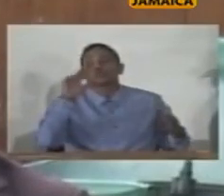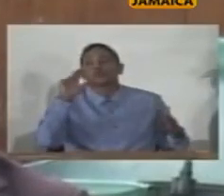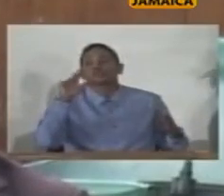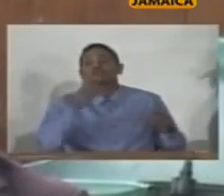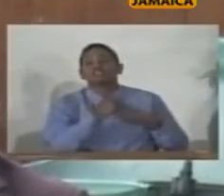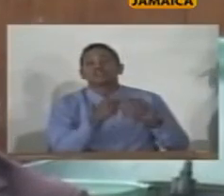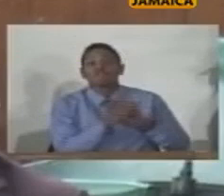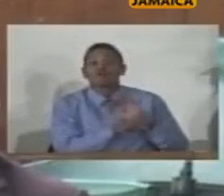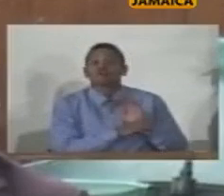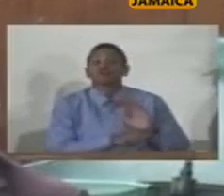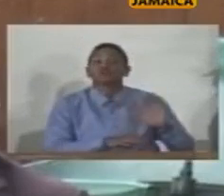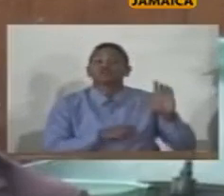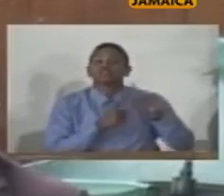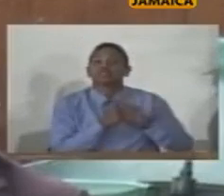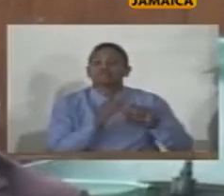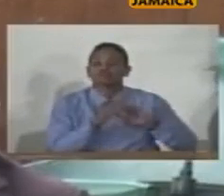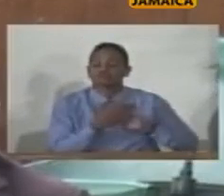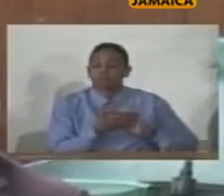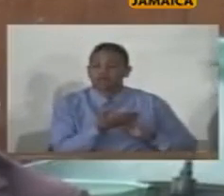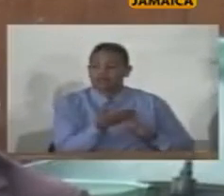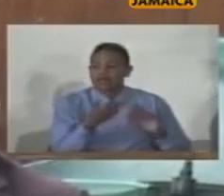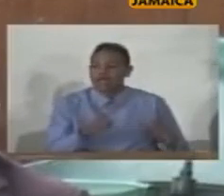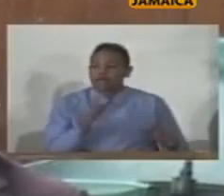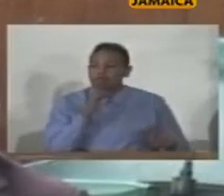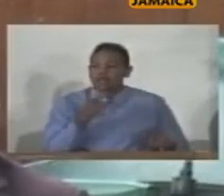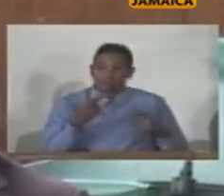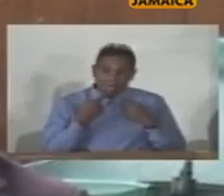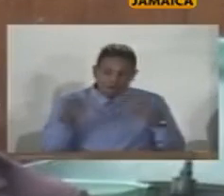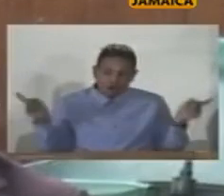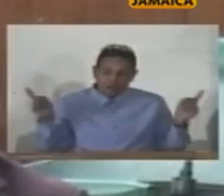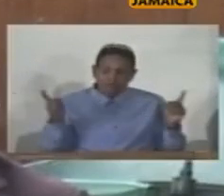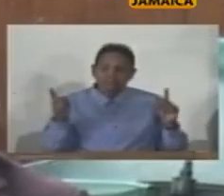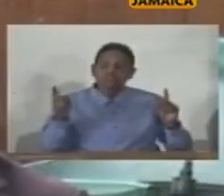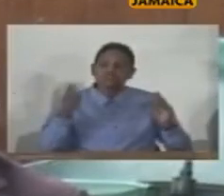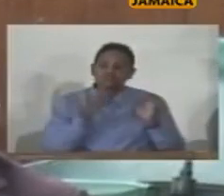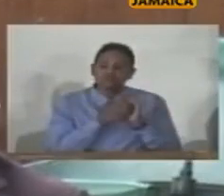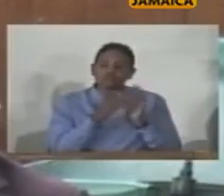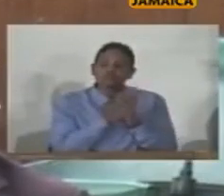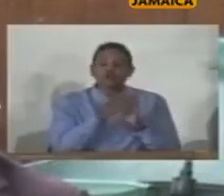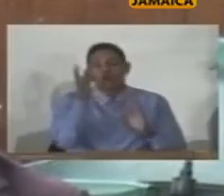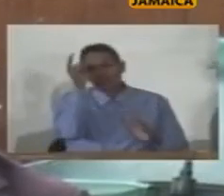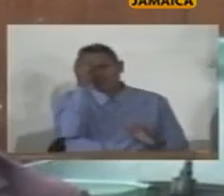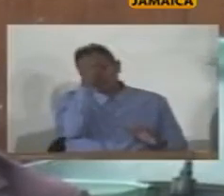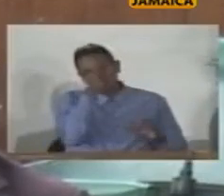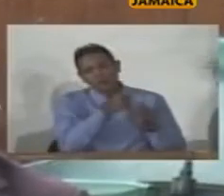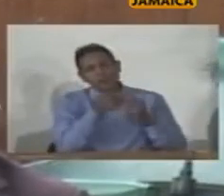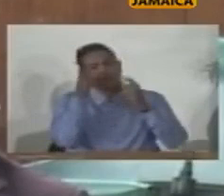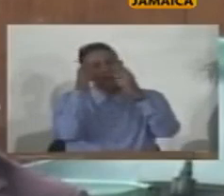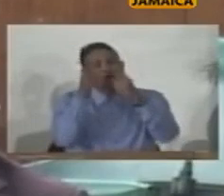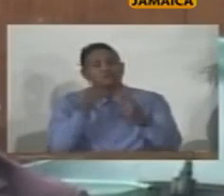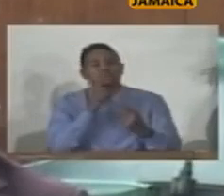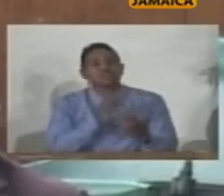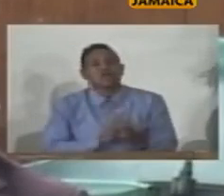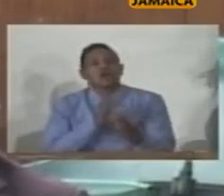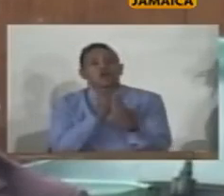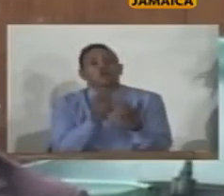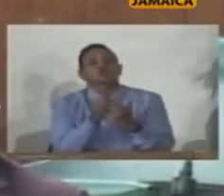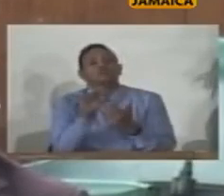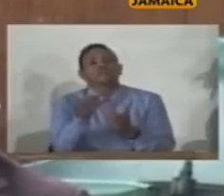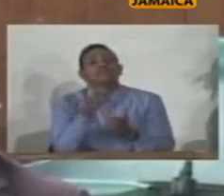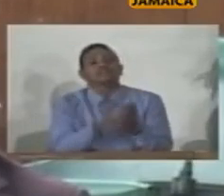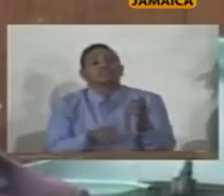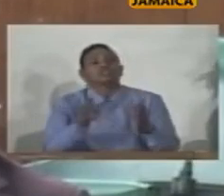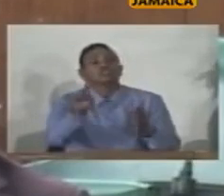the Constitution of Jamaica that a proclamation made by the Governor General for the purposes and in accordance with that section